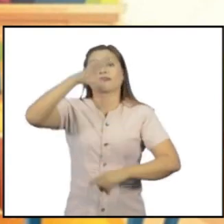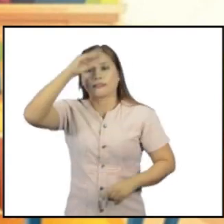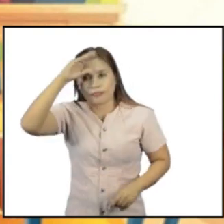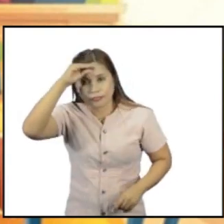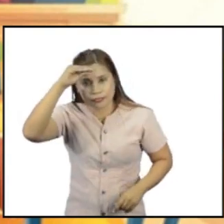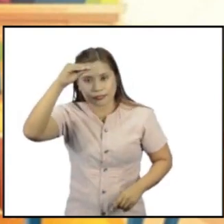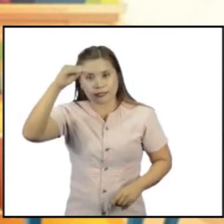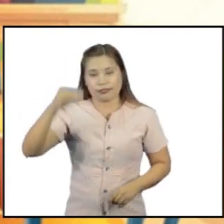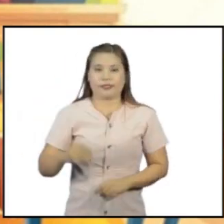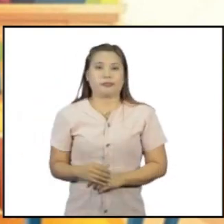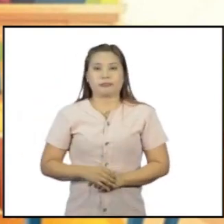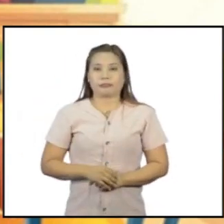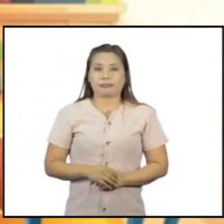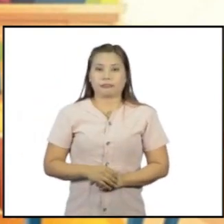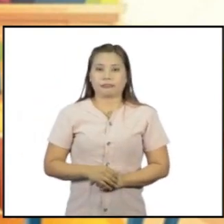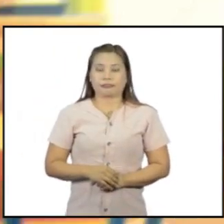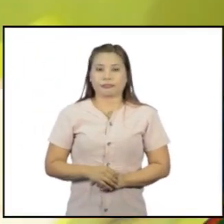boy.